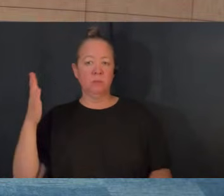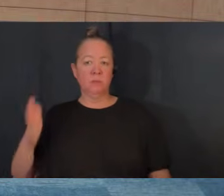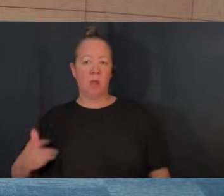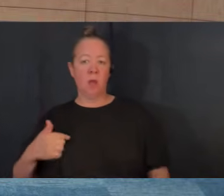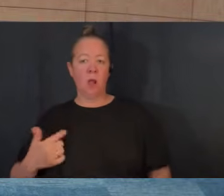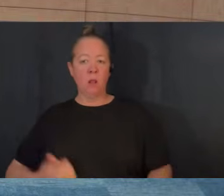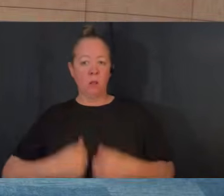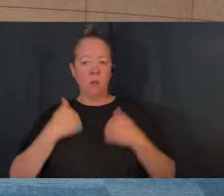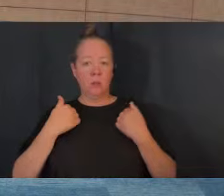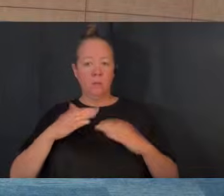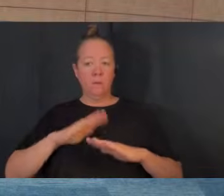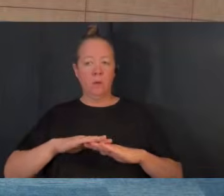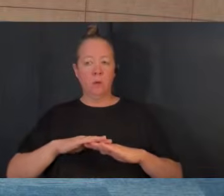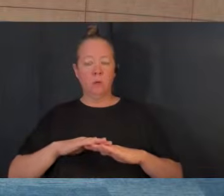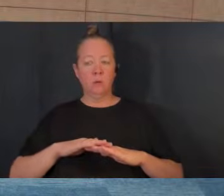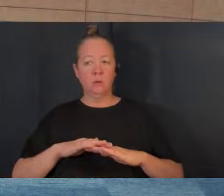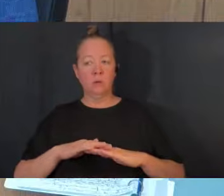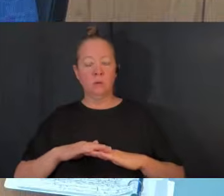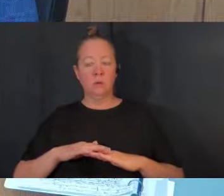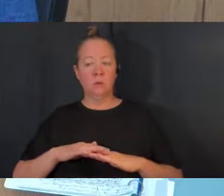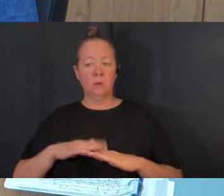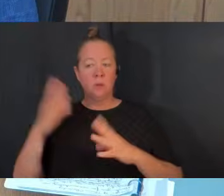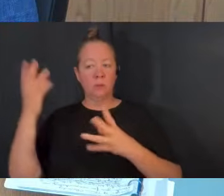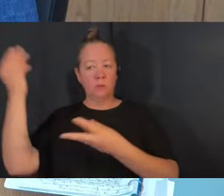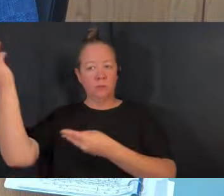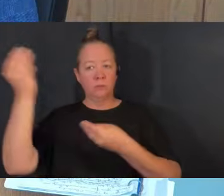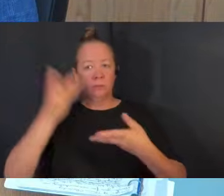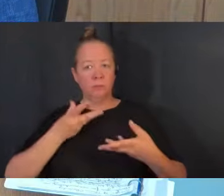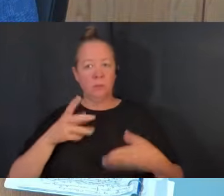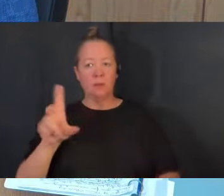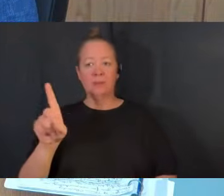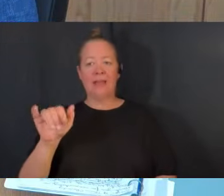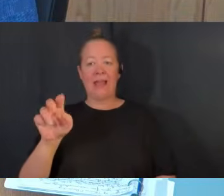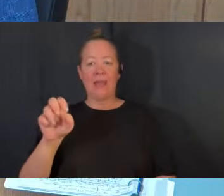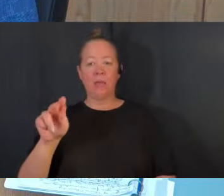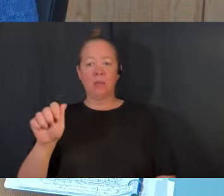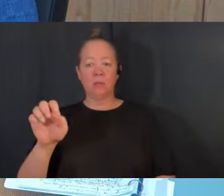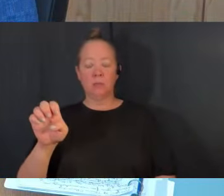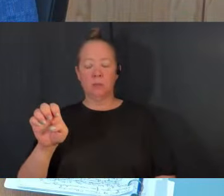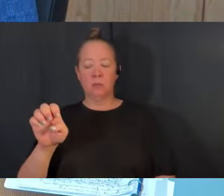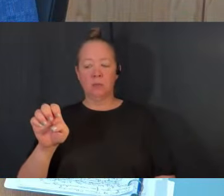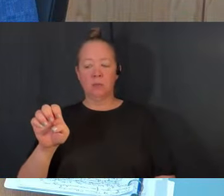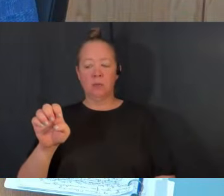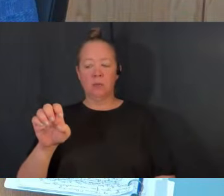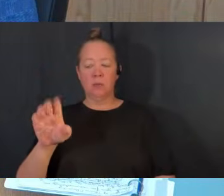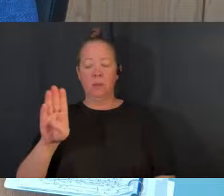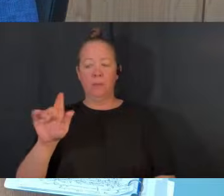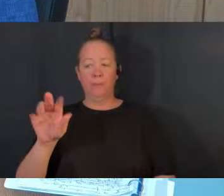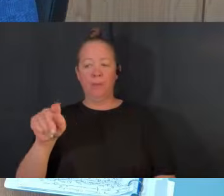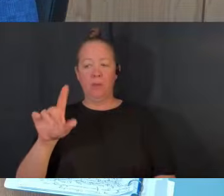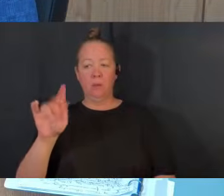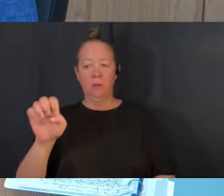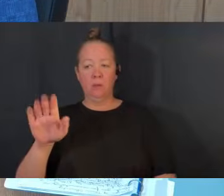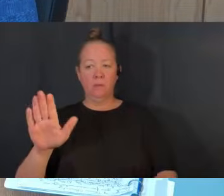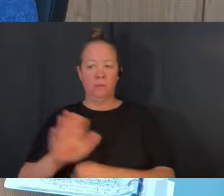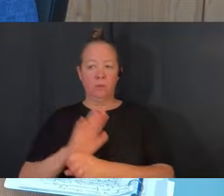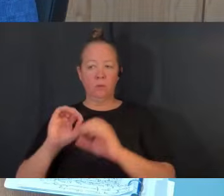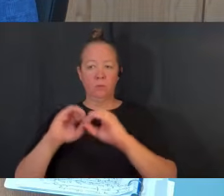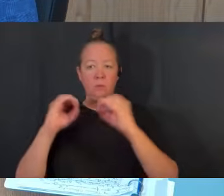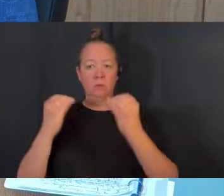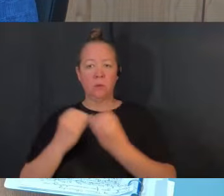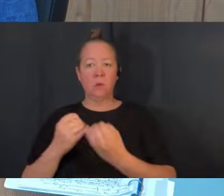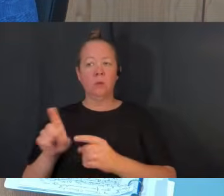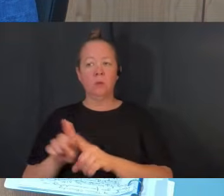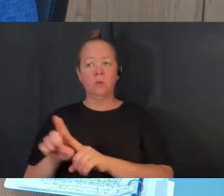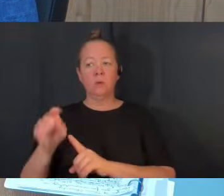that was brought to attention by Miss Diane Beadle and her entire organization, as well as the help from other individuals such